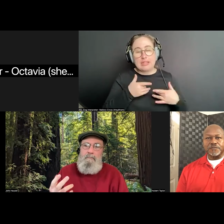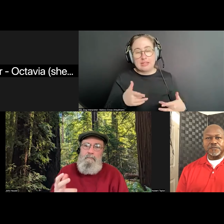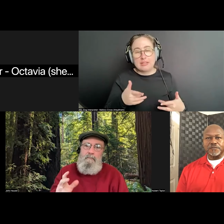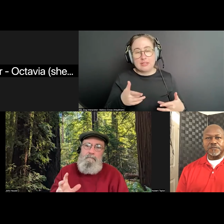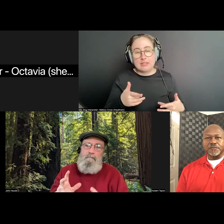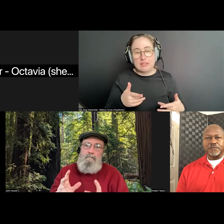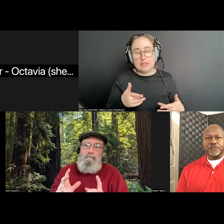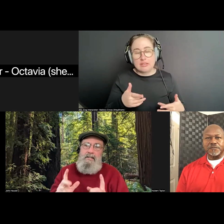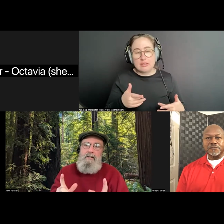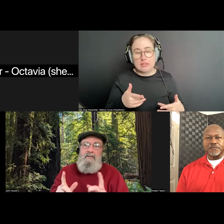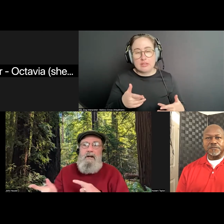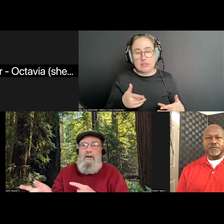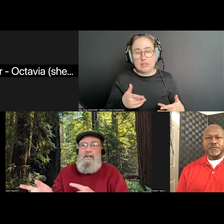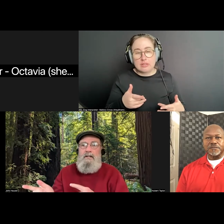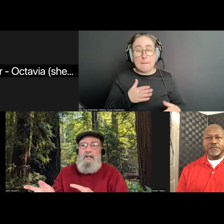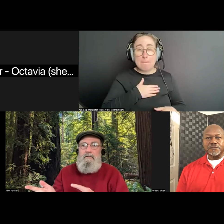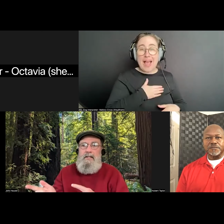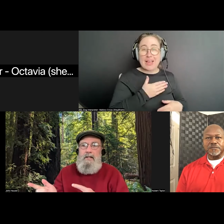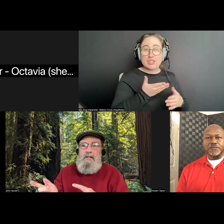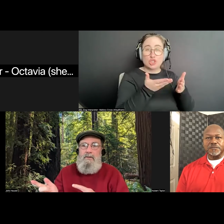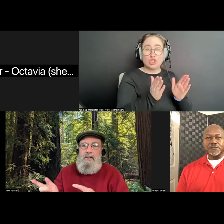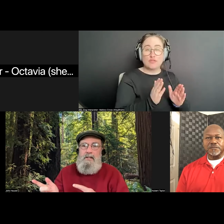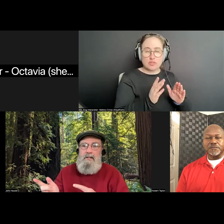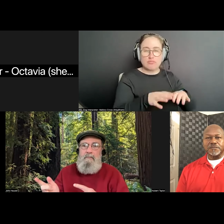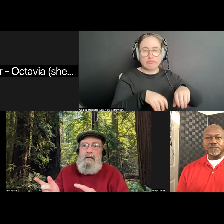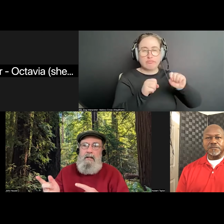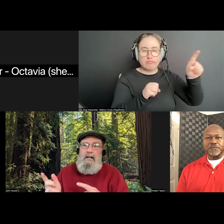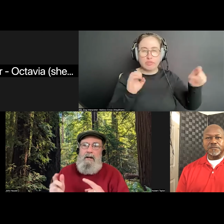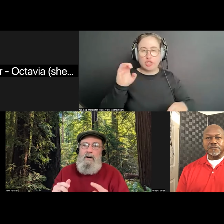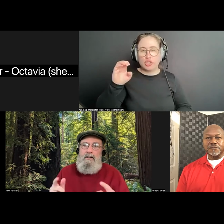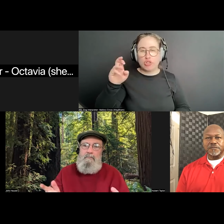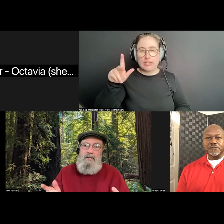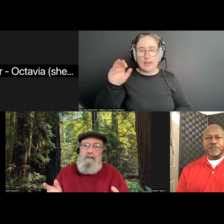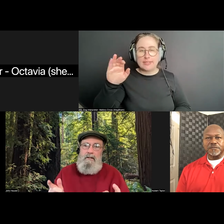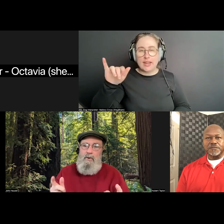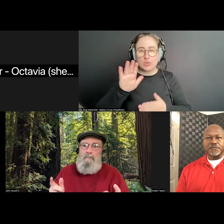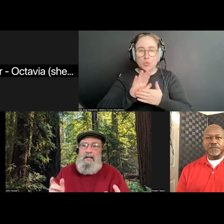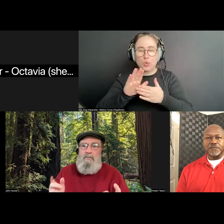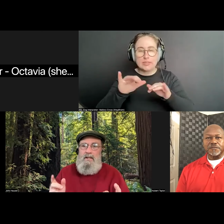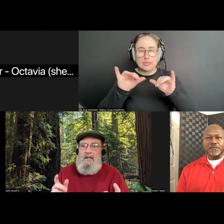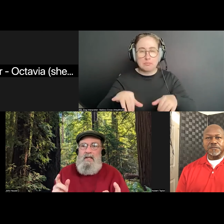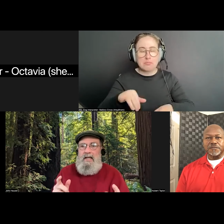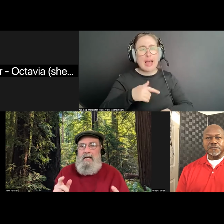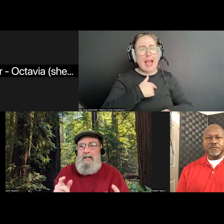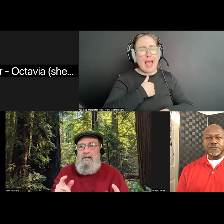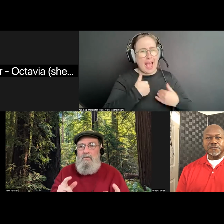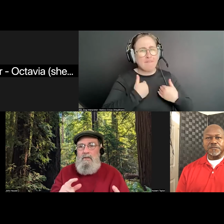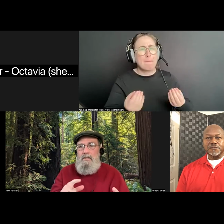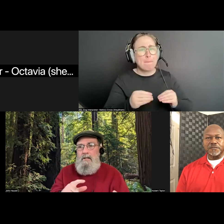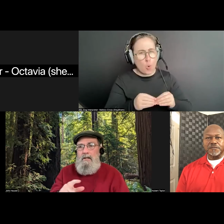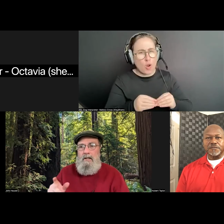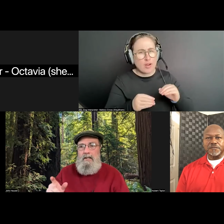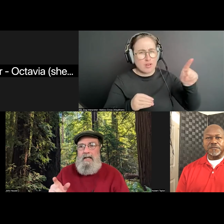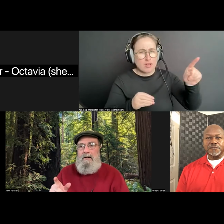I wind up, my servers are hosted at the Eureka City School System, and I wind up generating more bandwidth than the 88